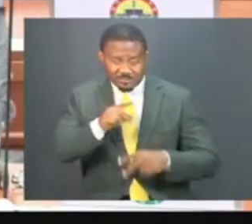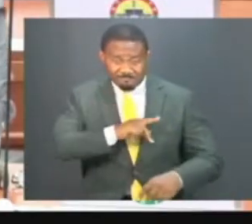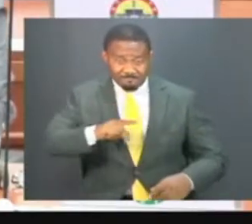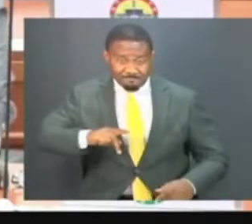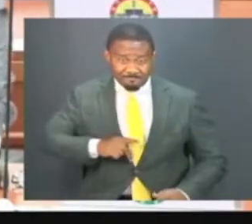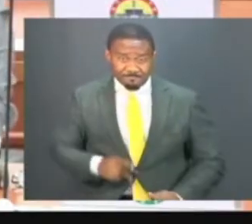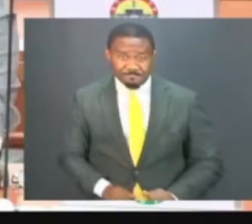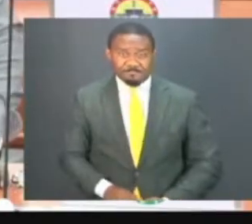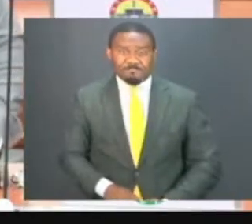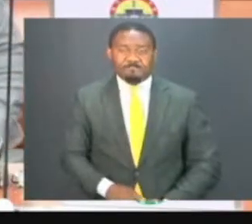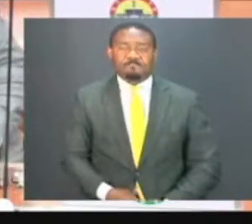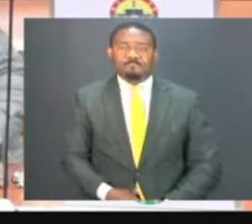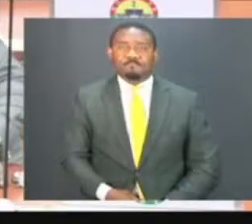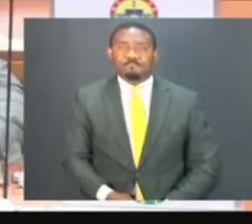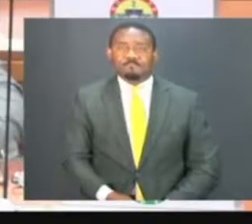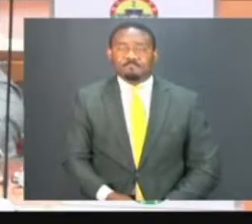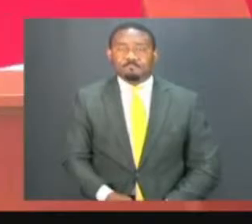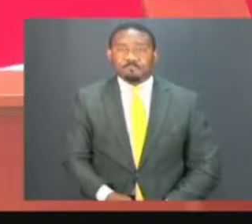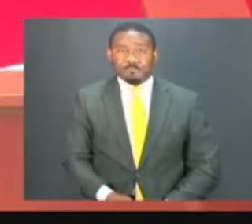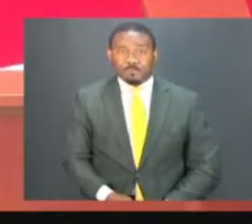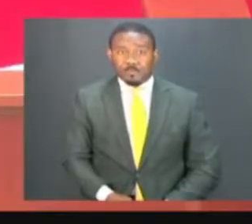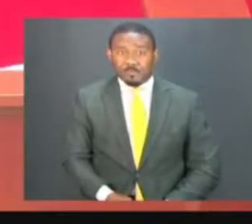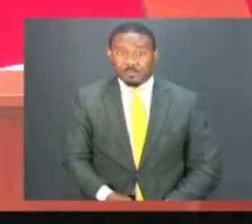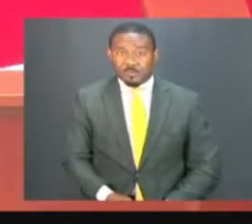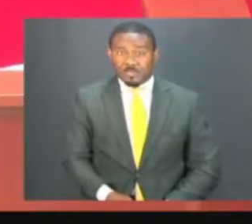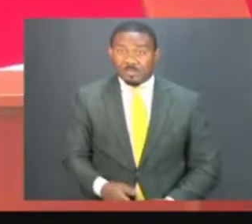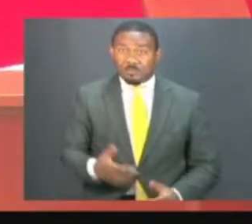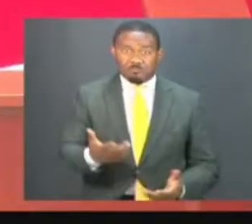the vote, correction of votes and proceedings